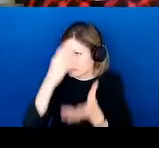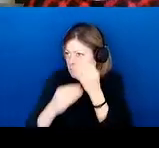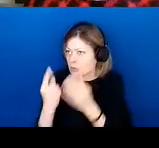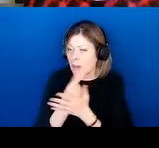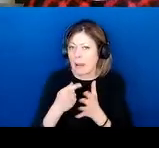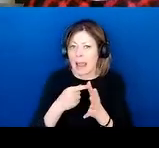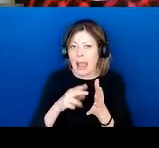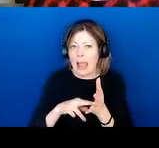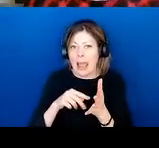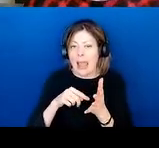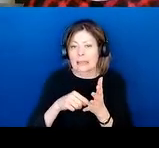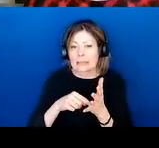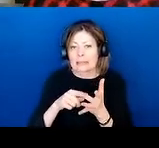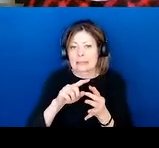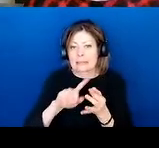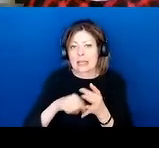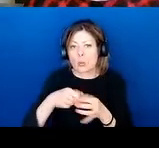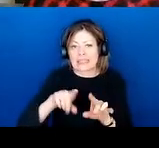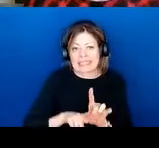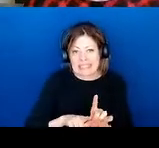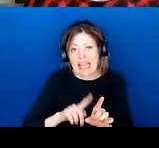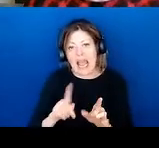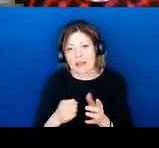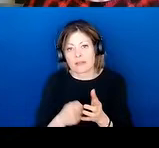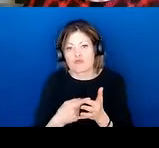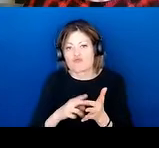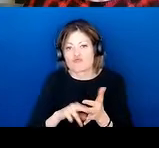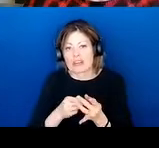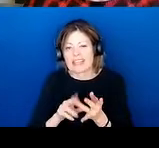It gave him many ideas he later developed at Painshill.